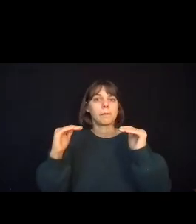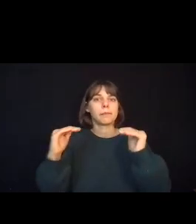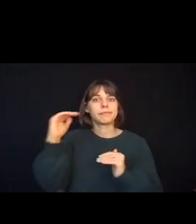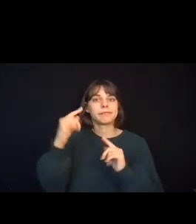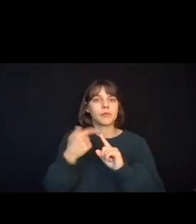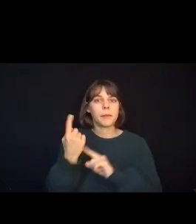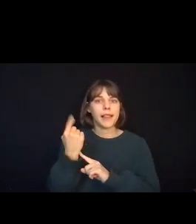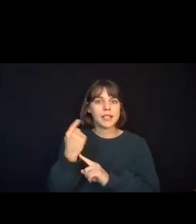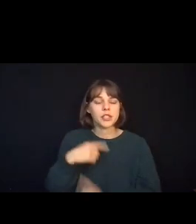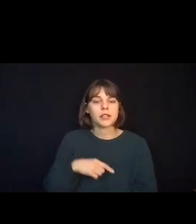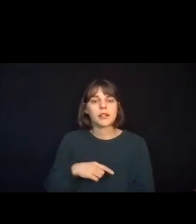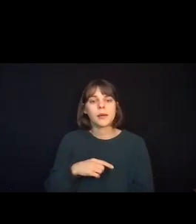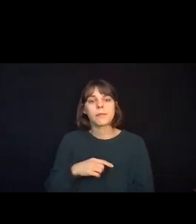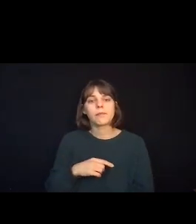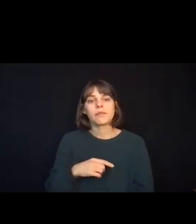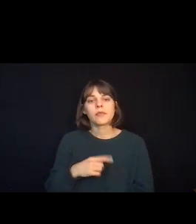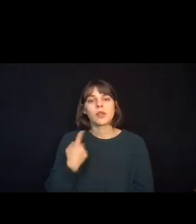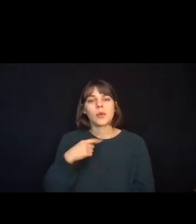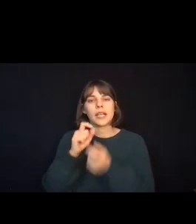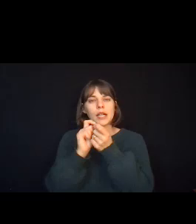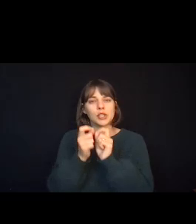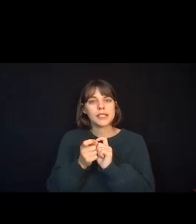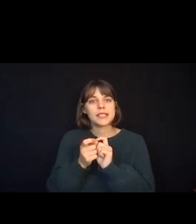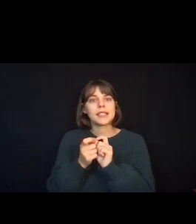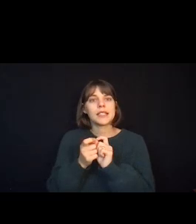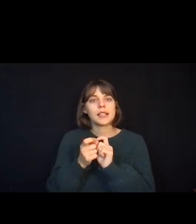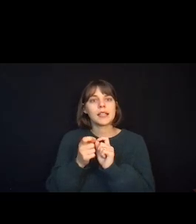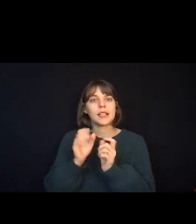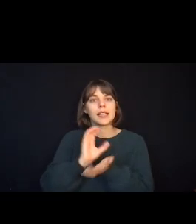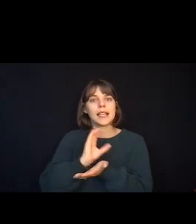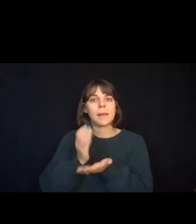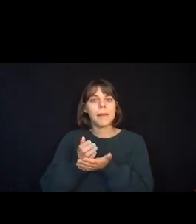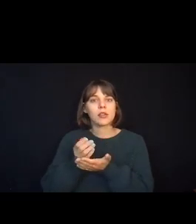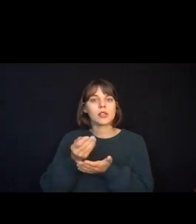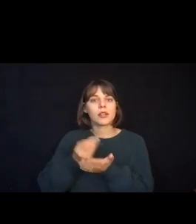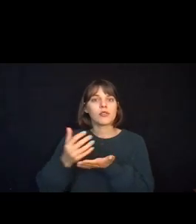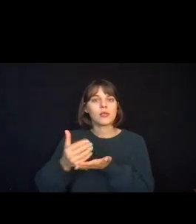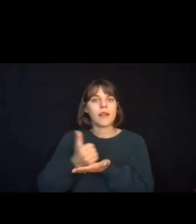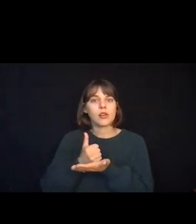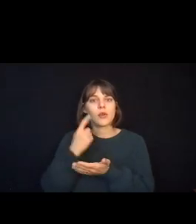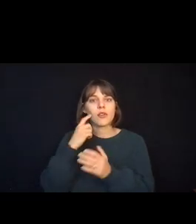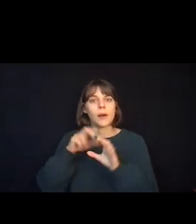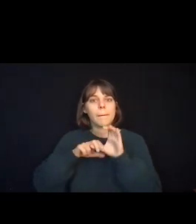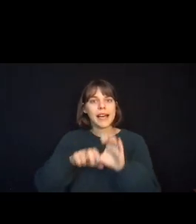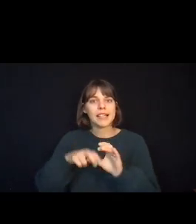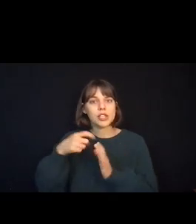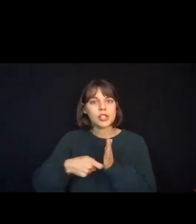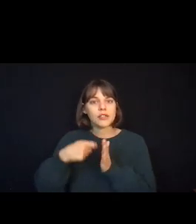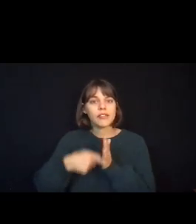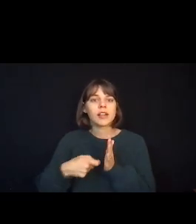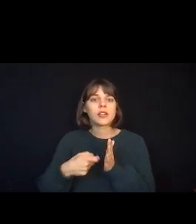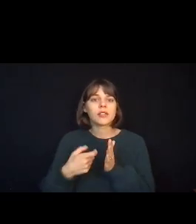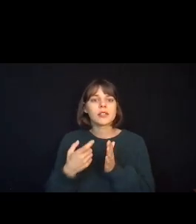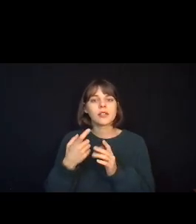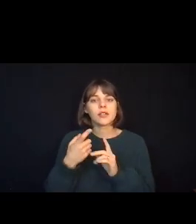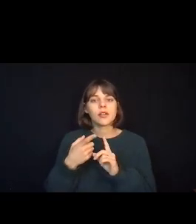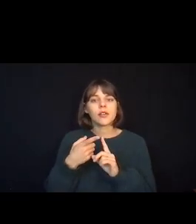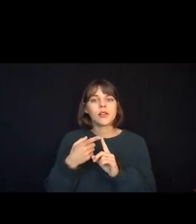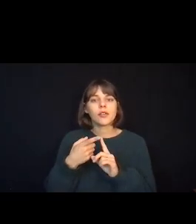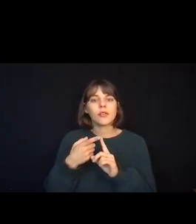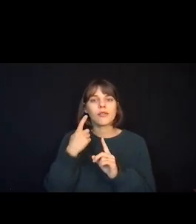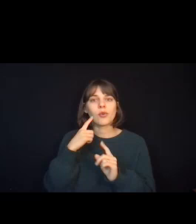But we adjusted the amount of revenue expected for passenger fares for 2026 to align with the audited numbers